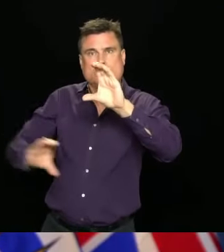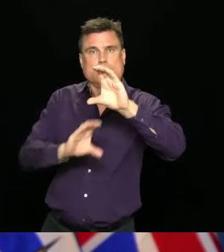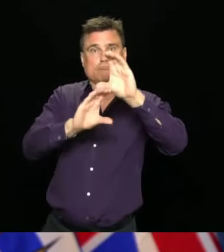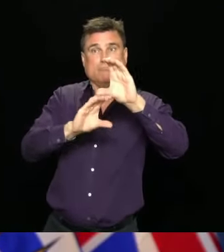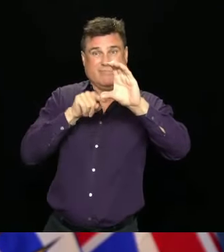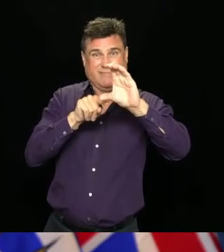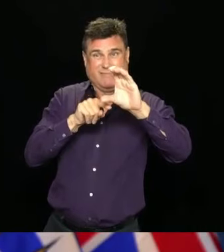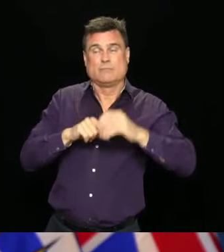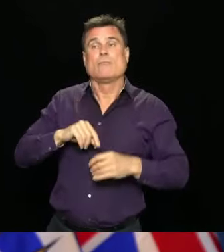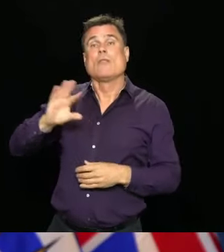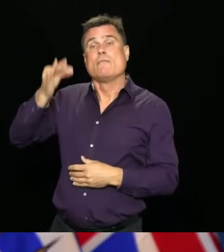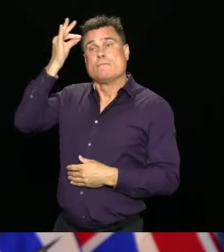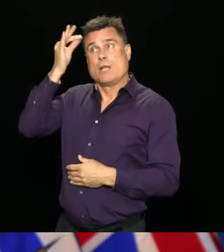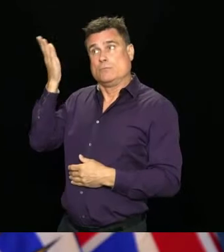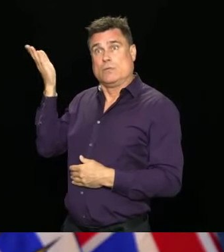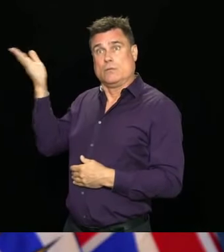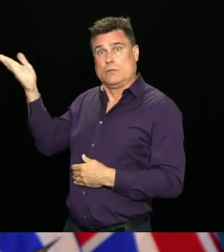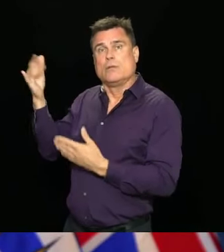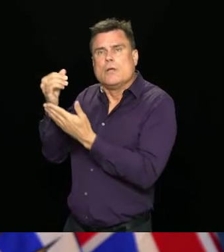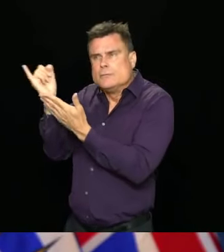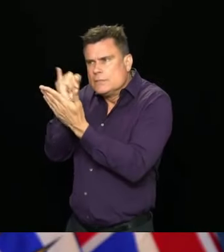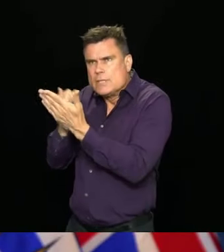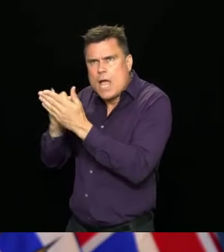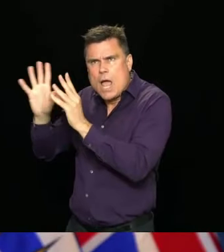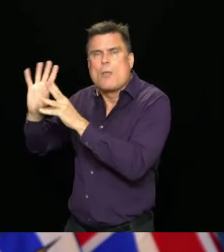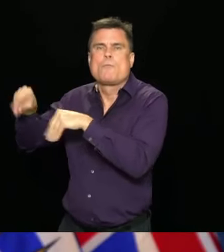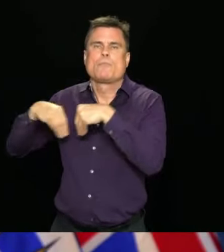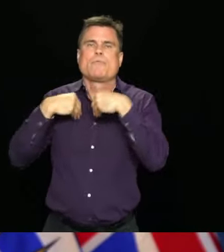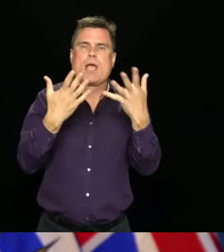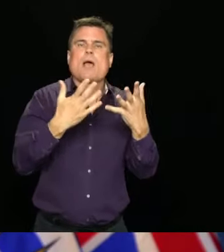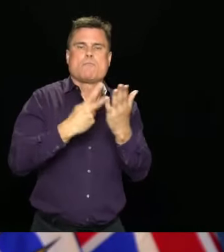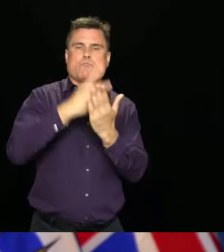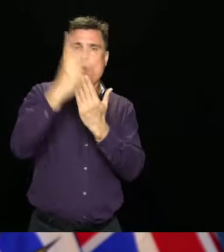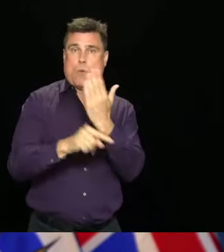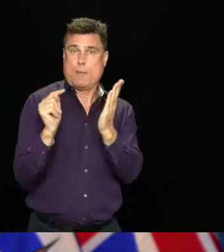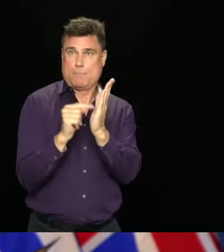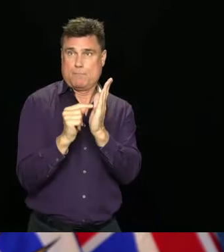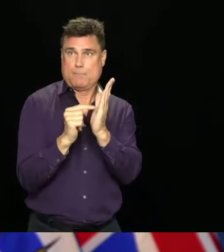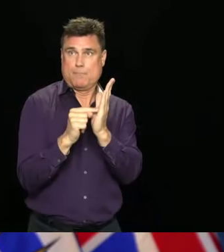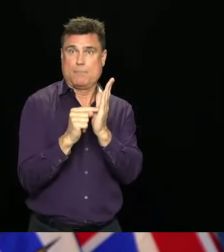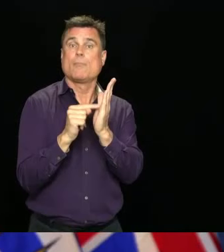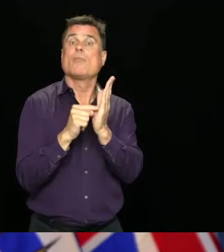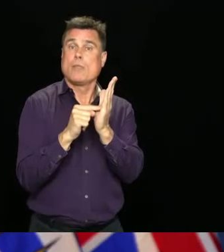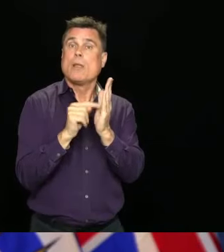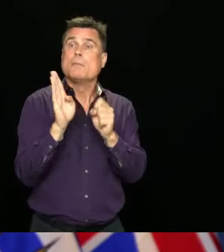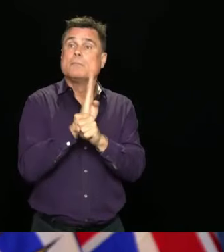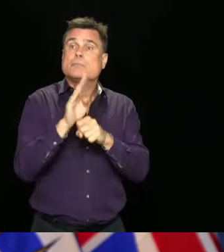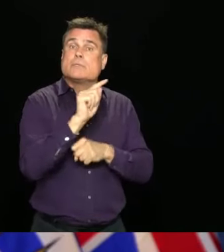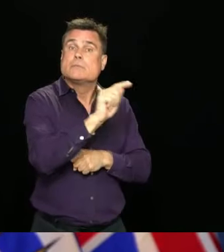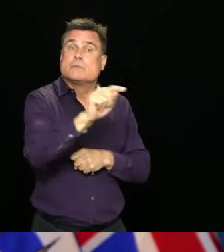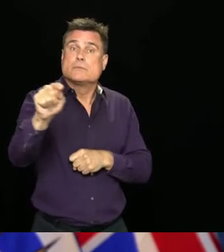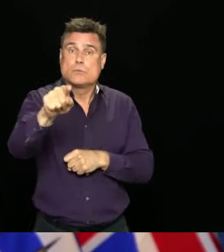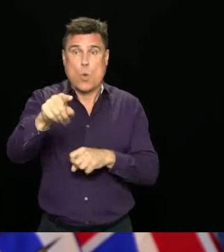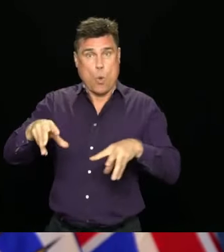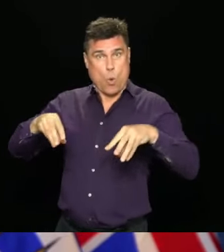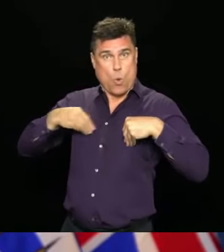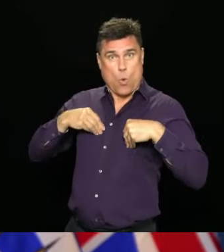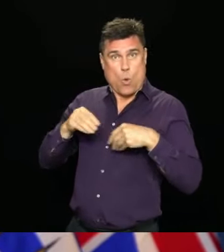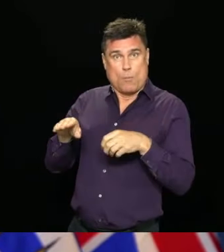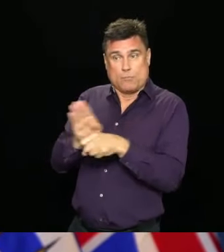federally designed and delivered program that offers forgivable loans to commercial landlords who have tenants who've lost